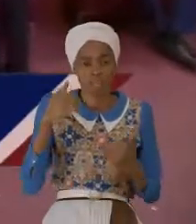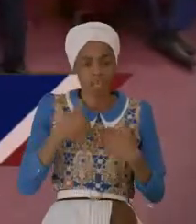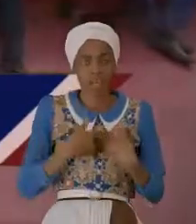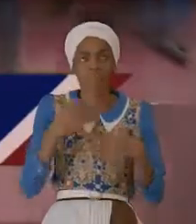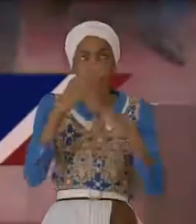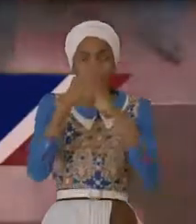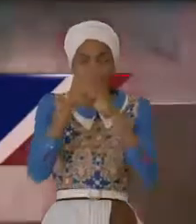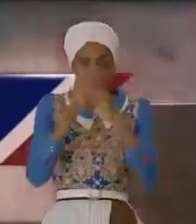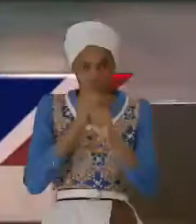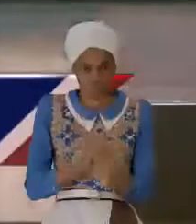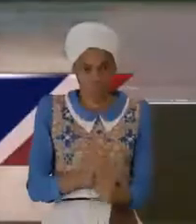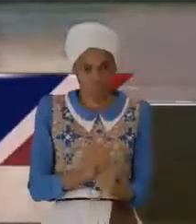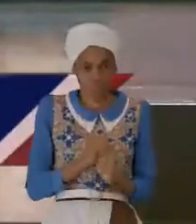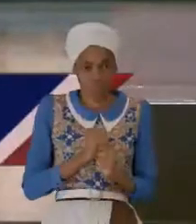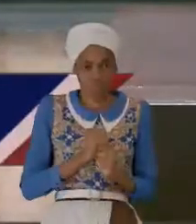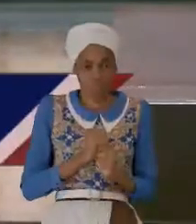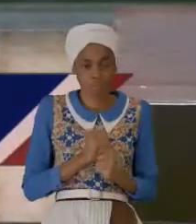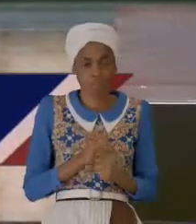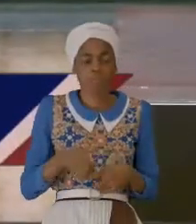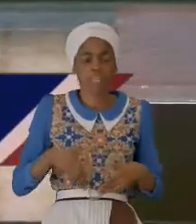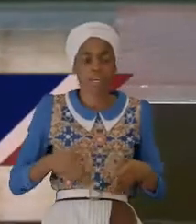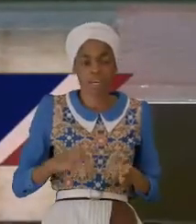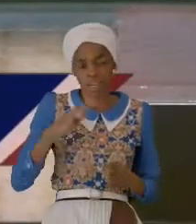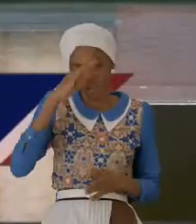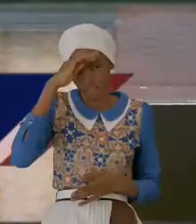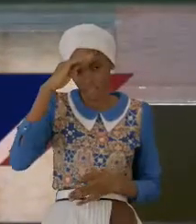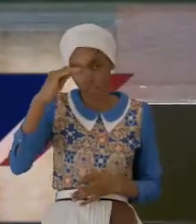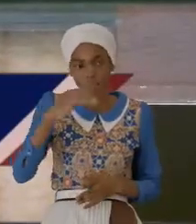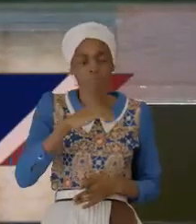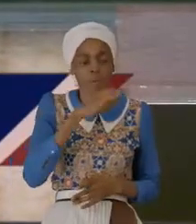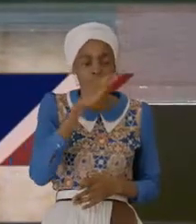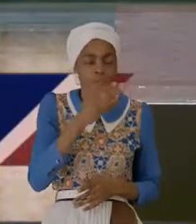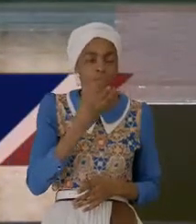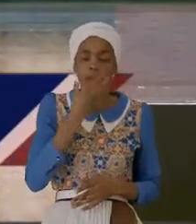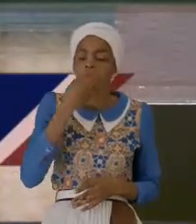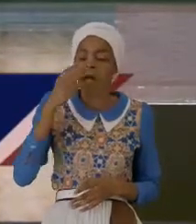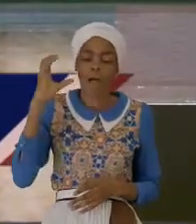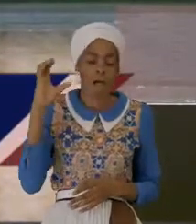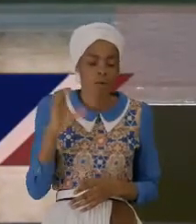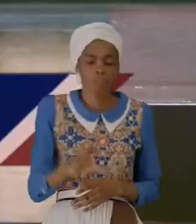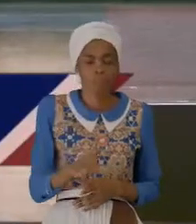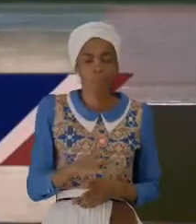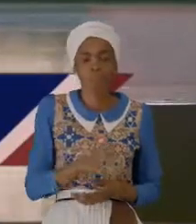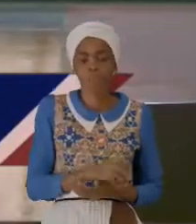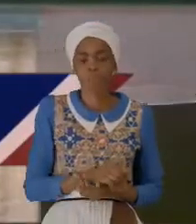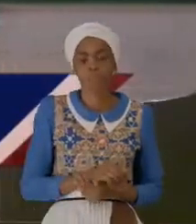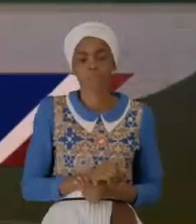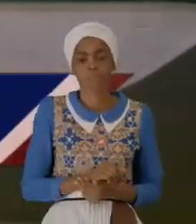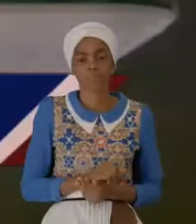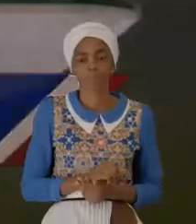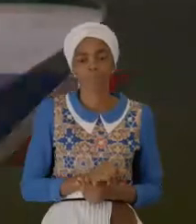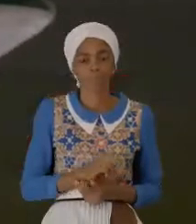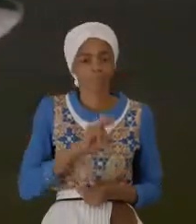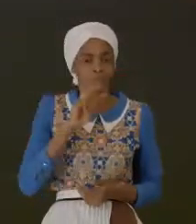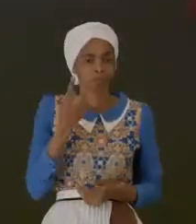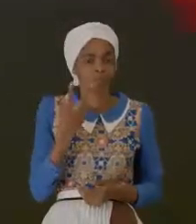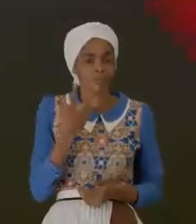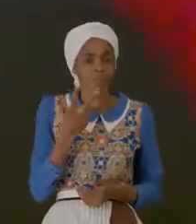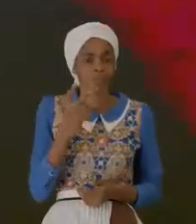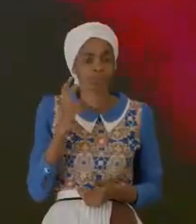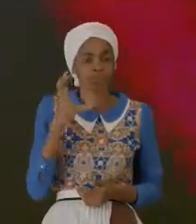ye have received let him be accursed second